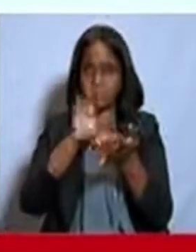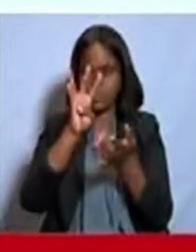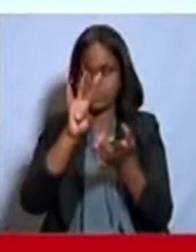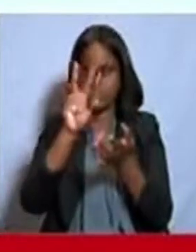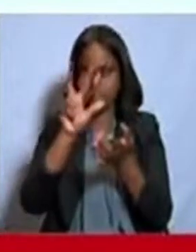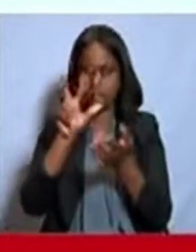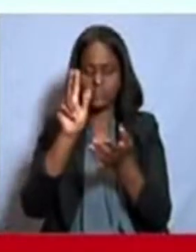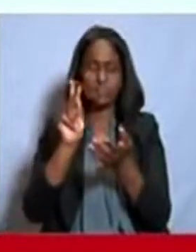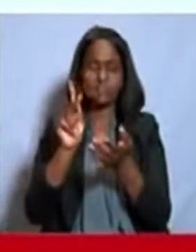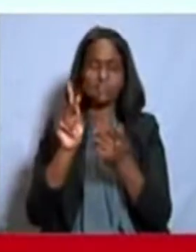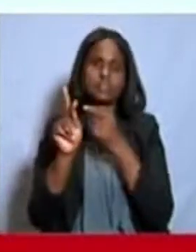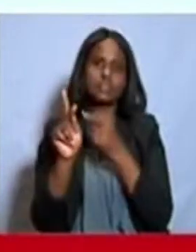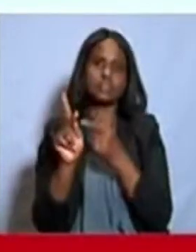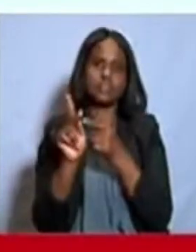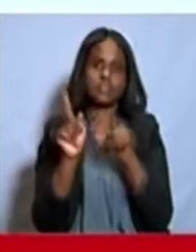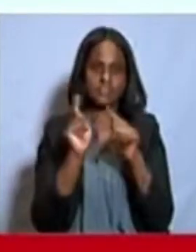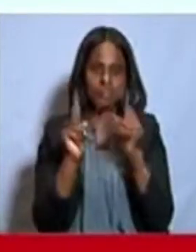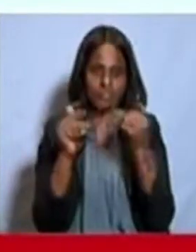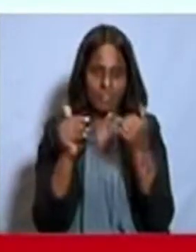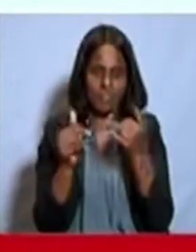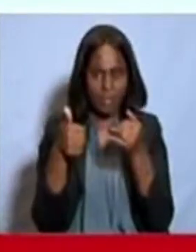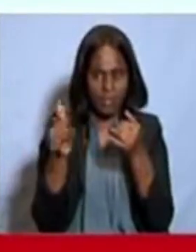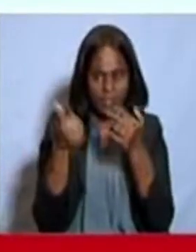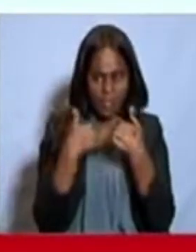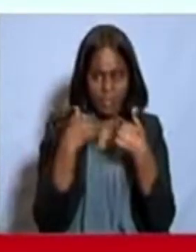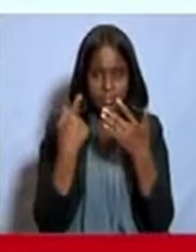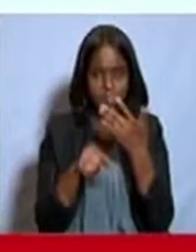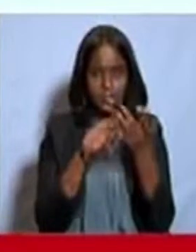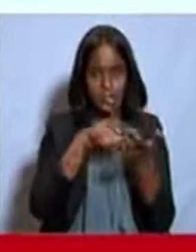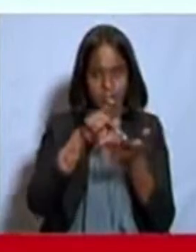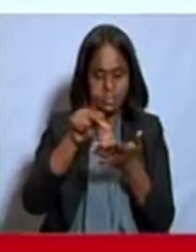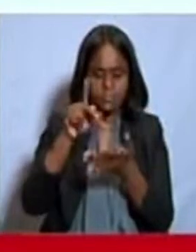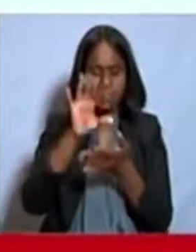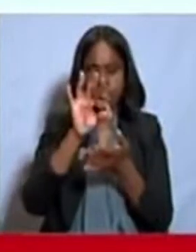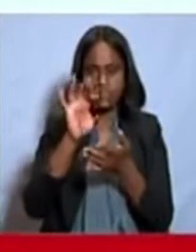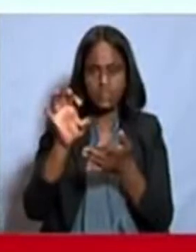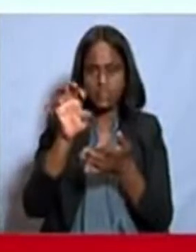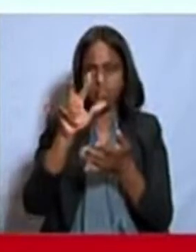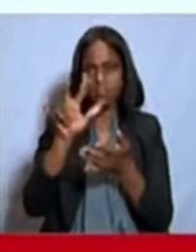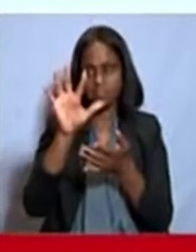468,043 kwacha. However, they were instead paid